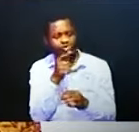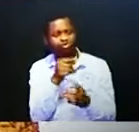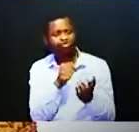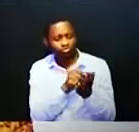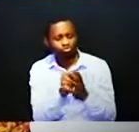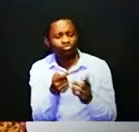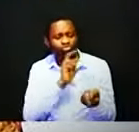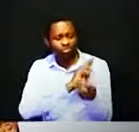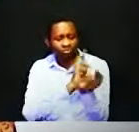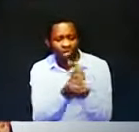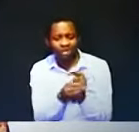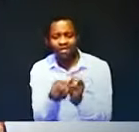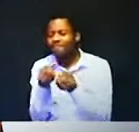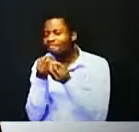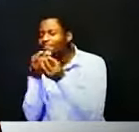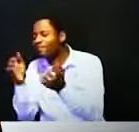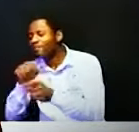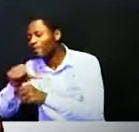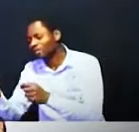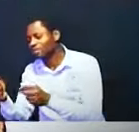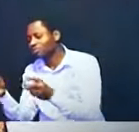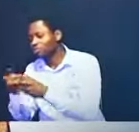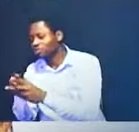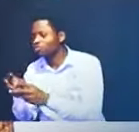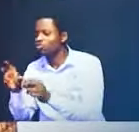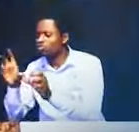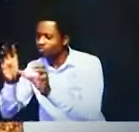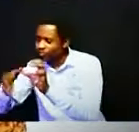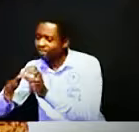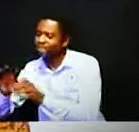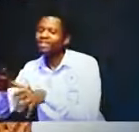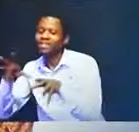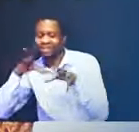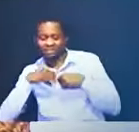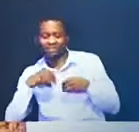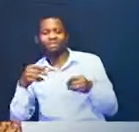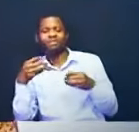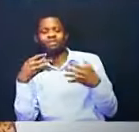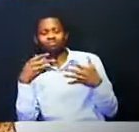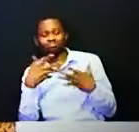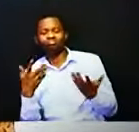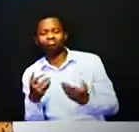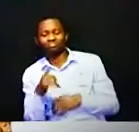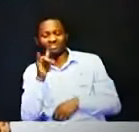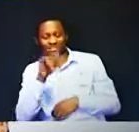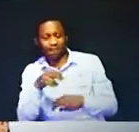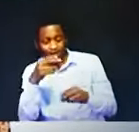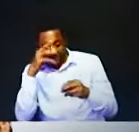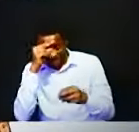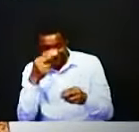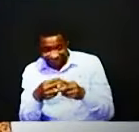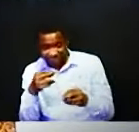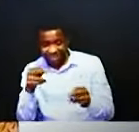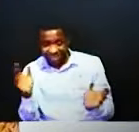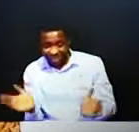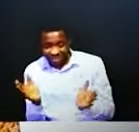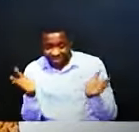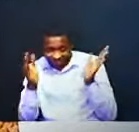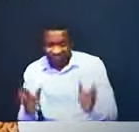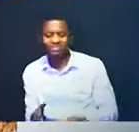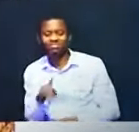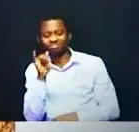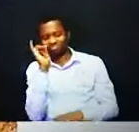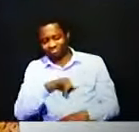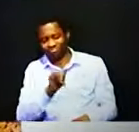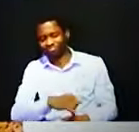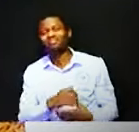could accept him. Man of encouragement. Since my for Paul, bra, or ba, ever can you have for no for frono. Now, when to me and you need